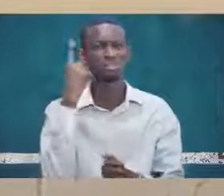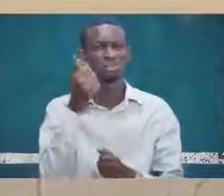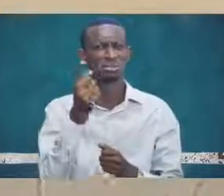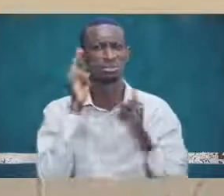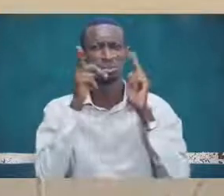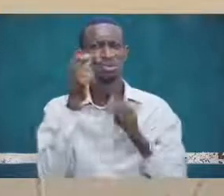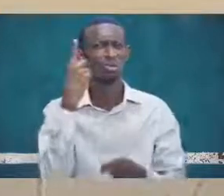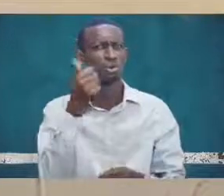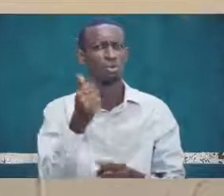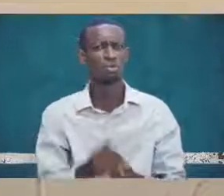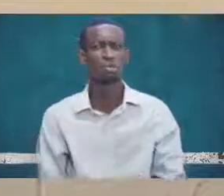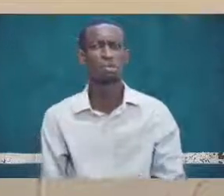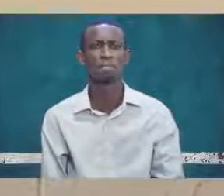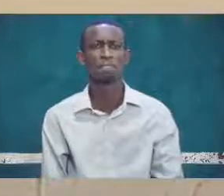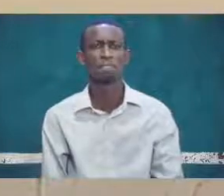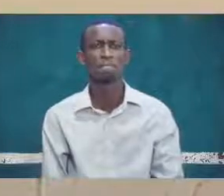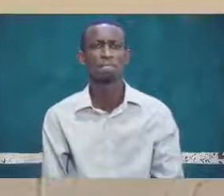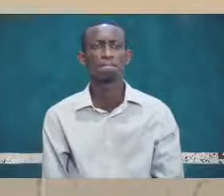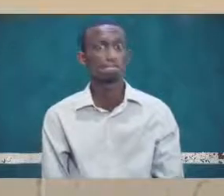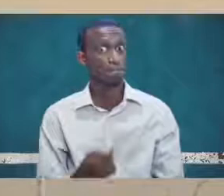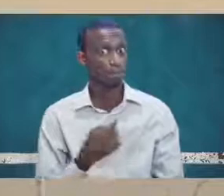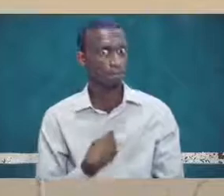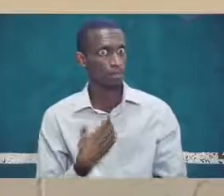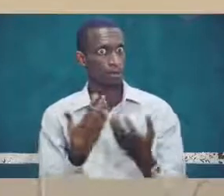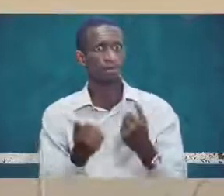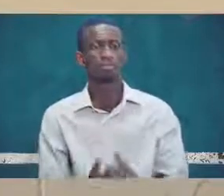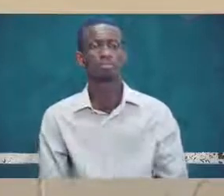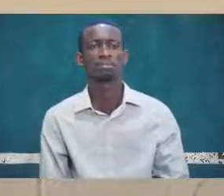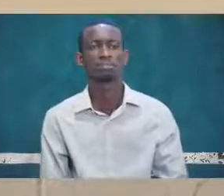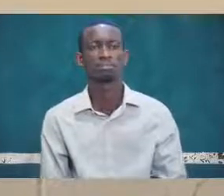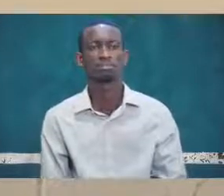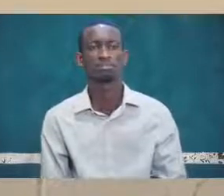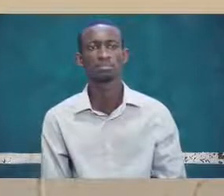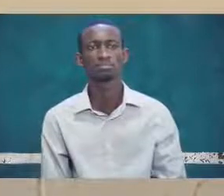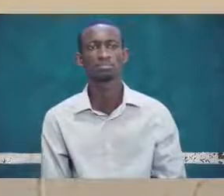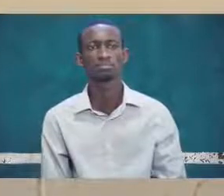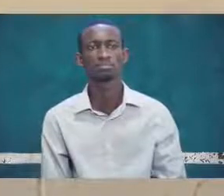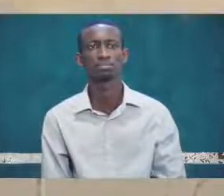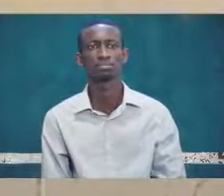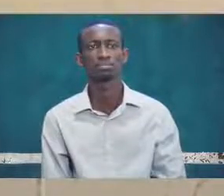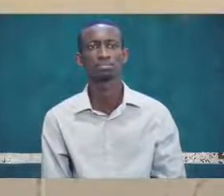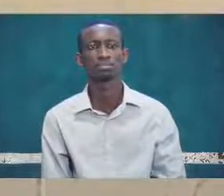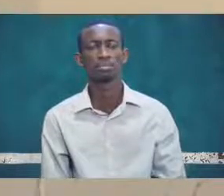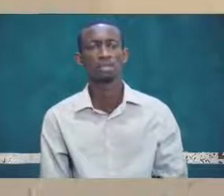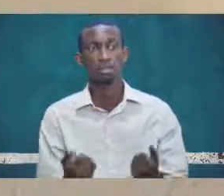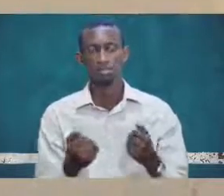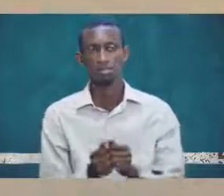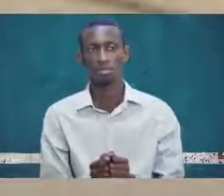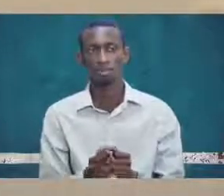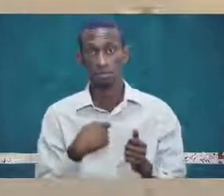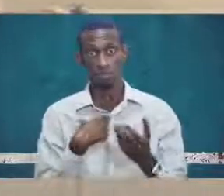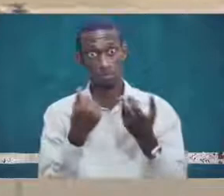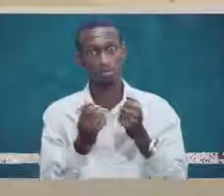understandable. Now, I have a very good homework for you over there with so many questions around the